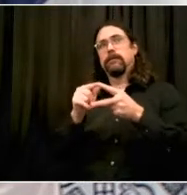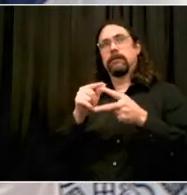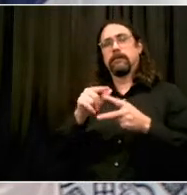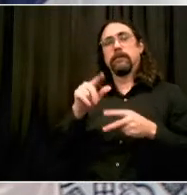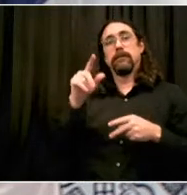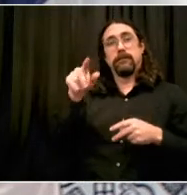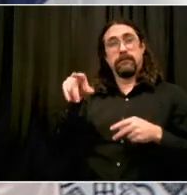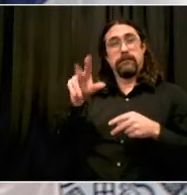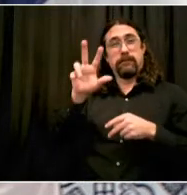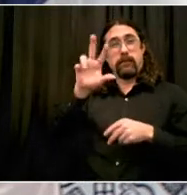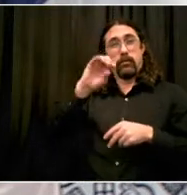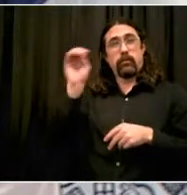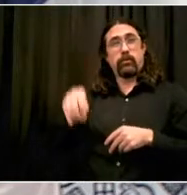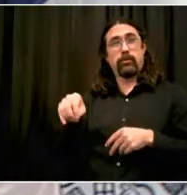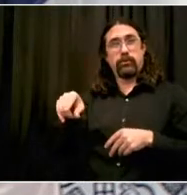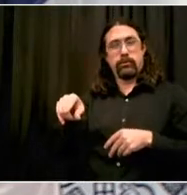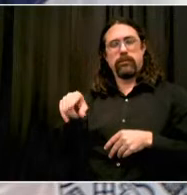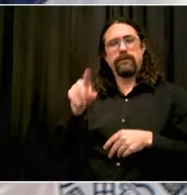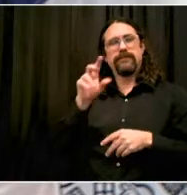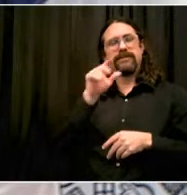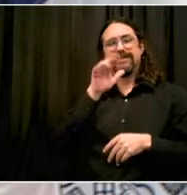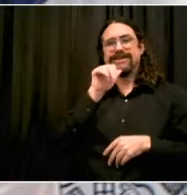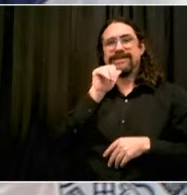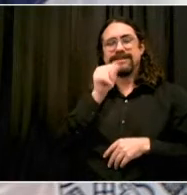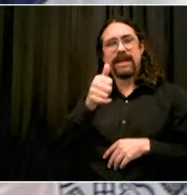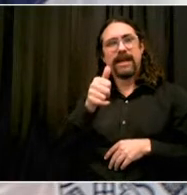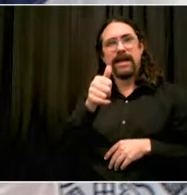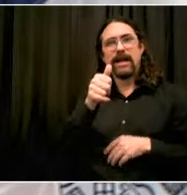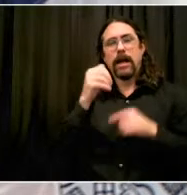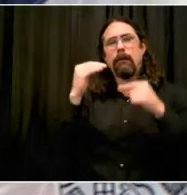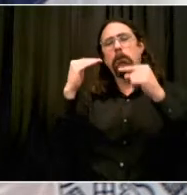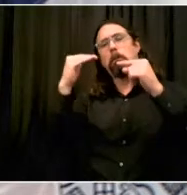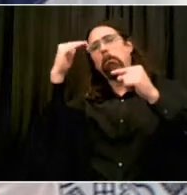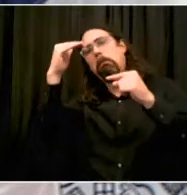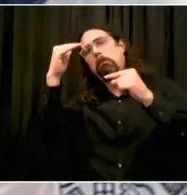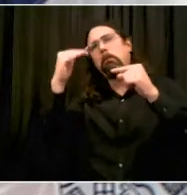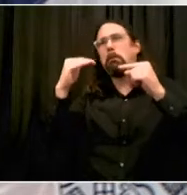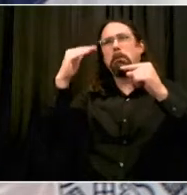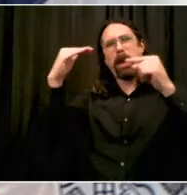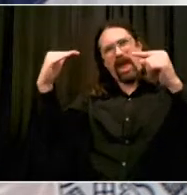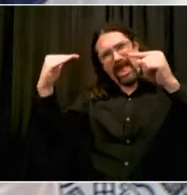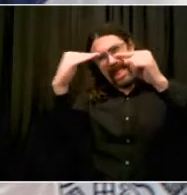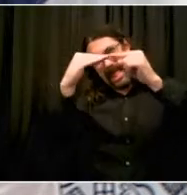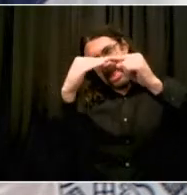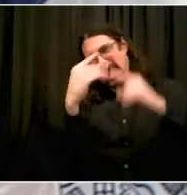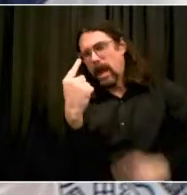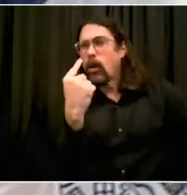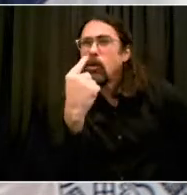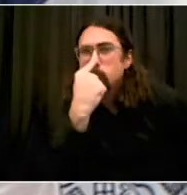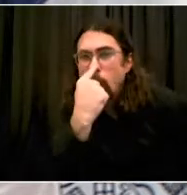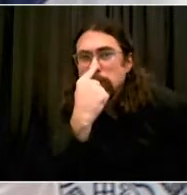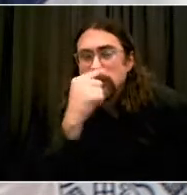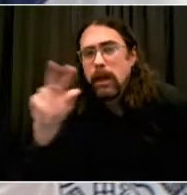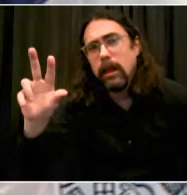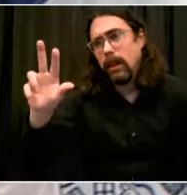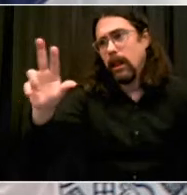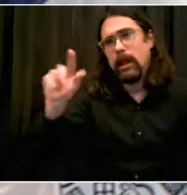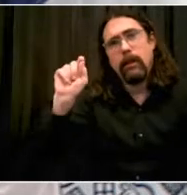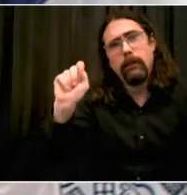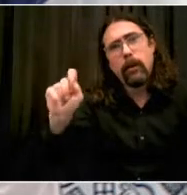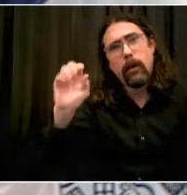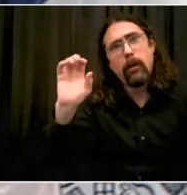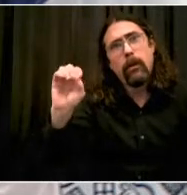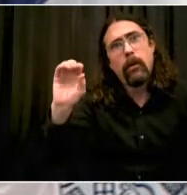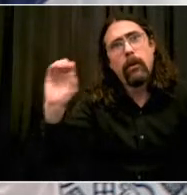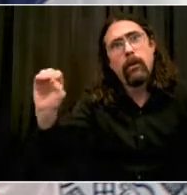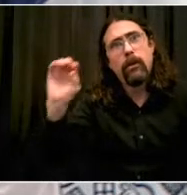sure 100% that was accurate, and wanted that checked again before coming to a final conclusion. And also wanted to